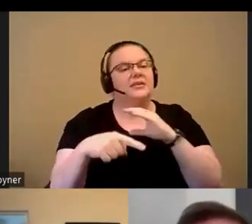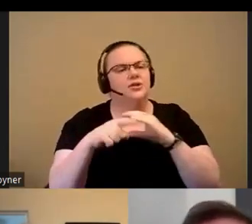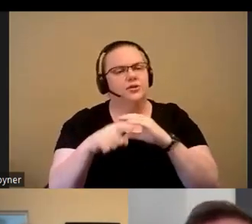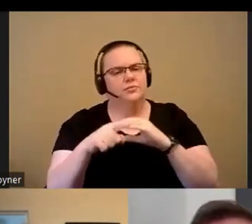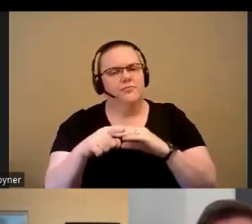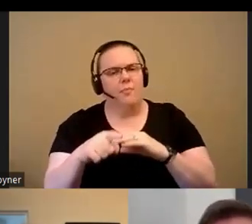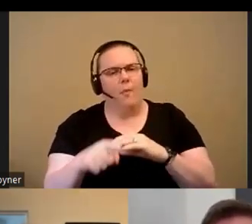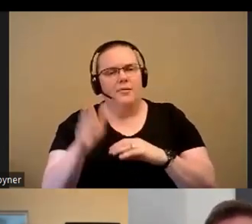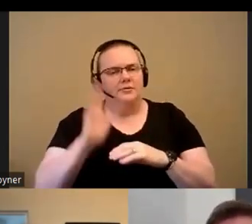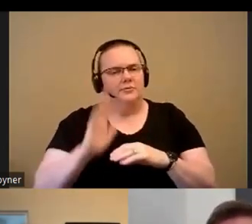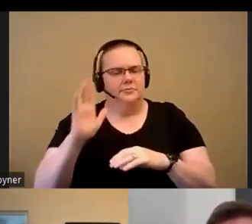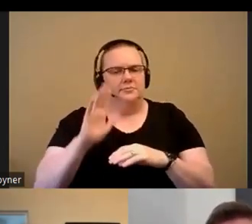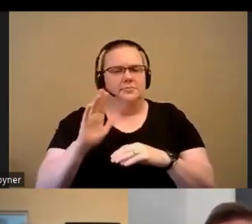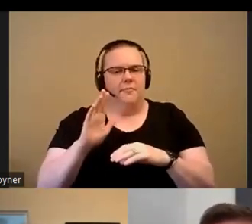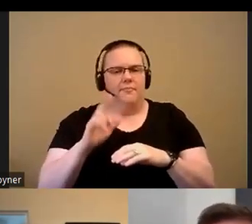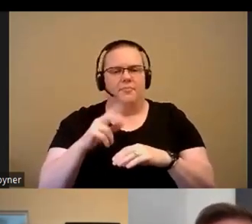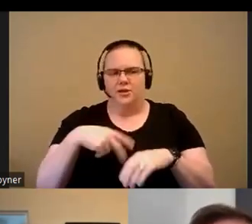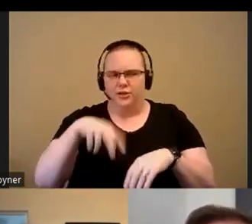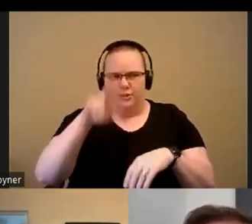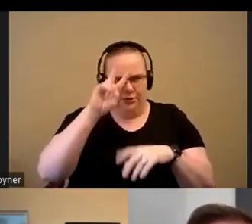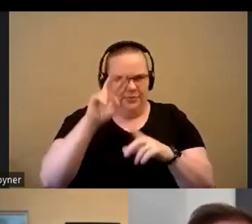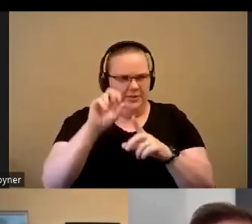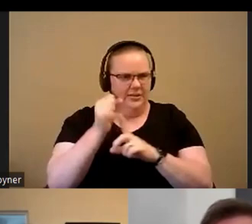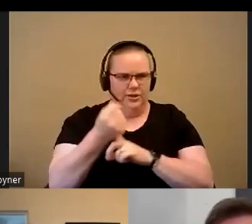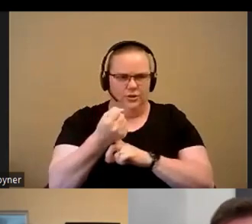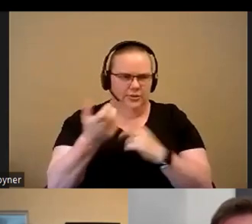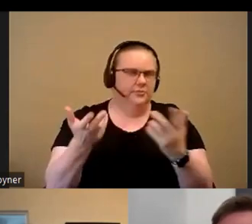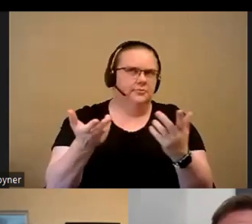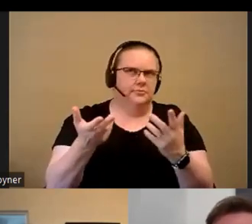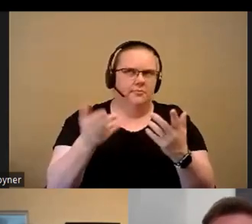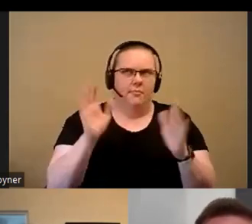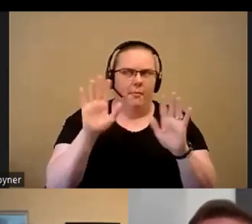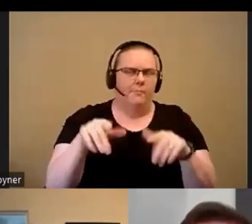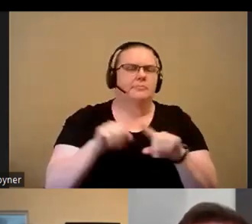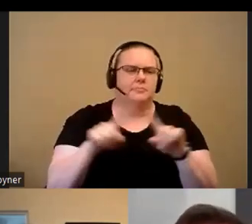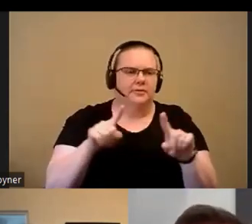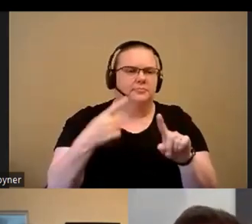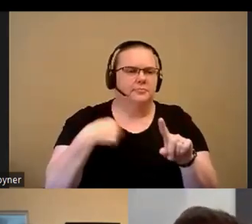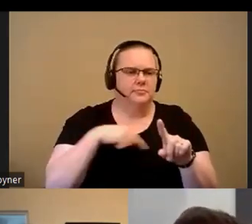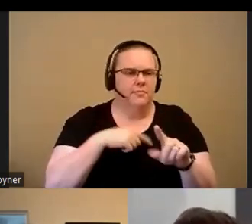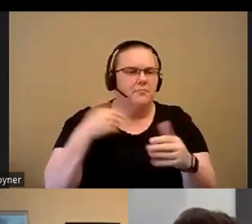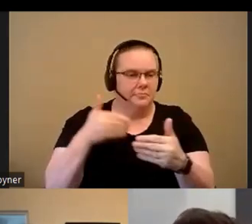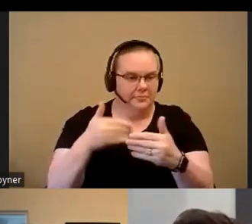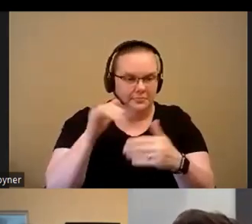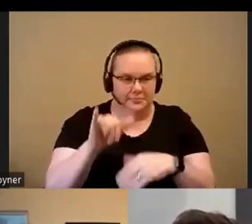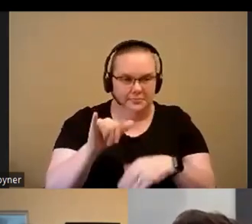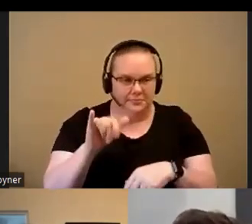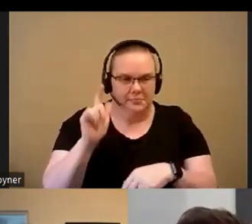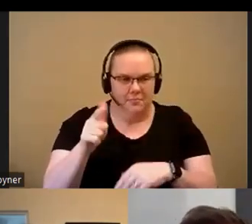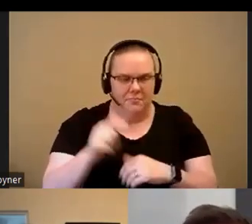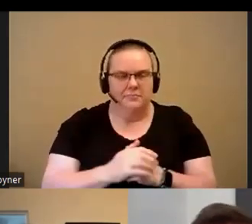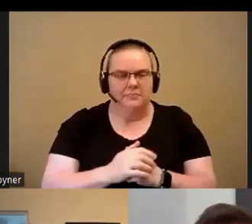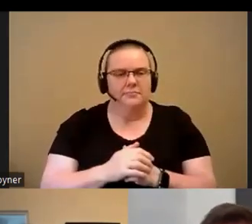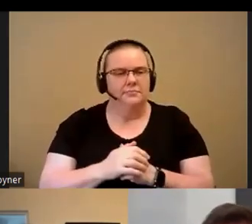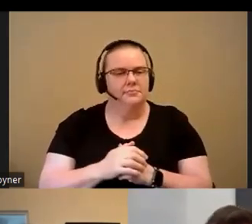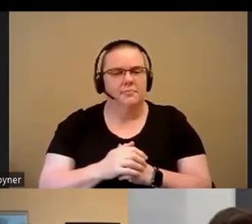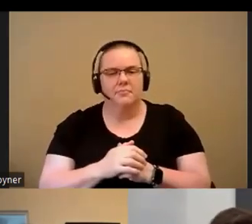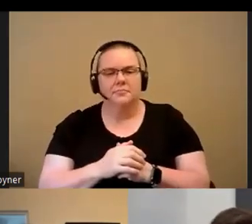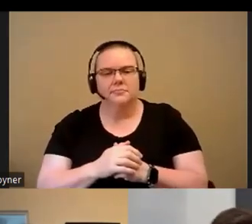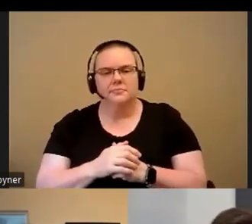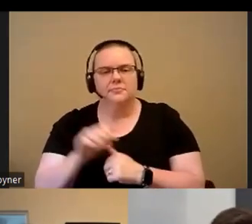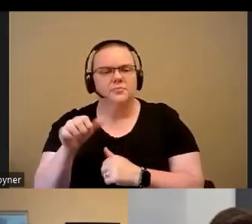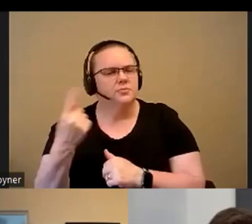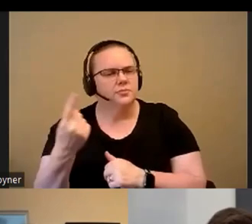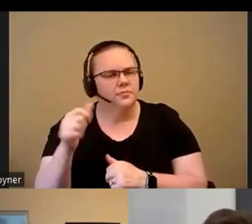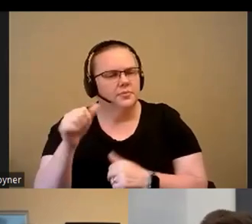dumber, sad, stupid situation that, yeah. All right, but we'll get to that. Is there somebody had a